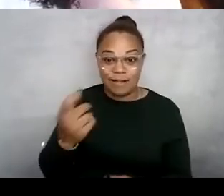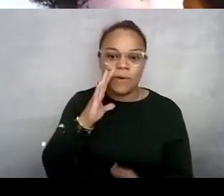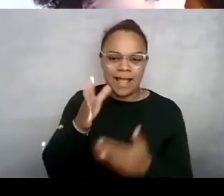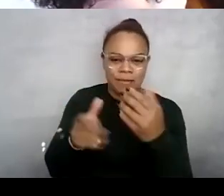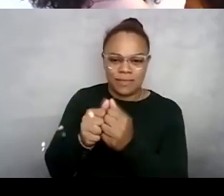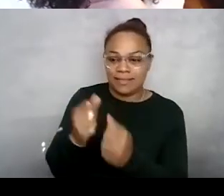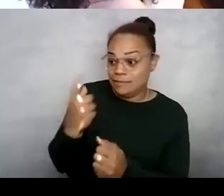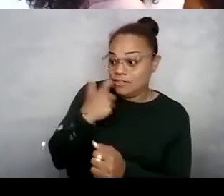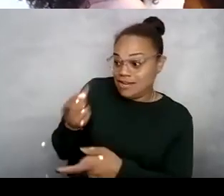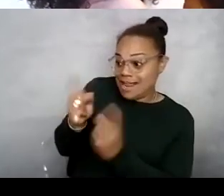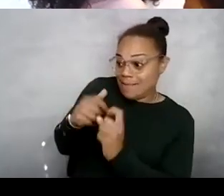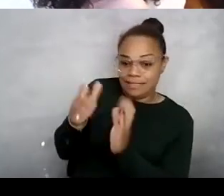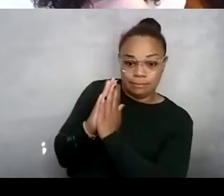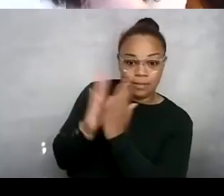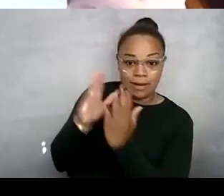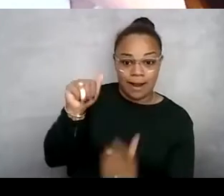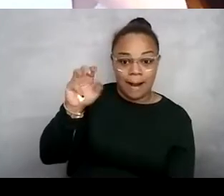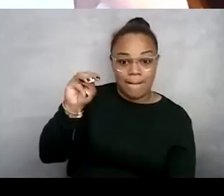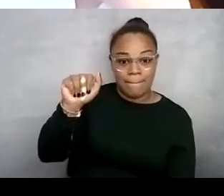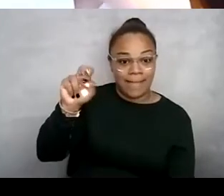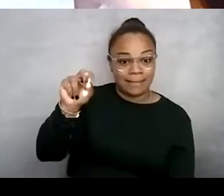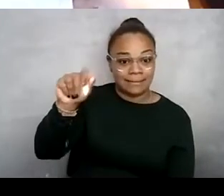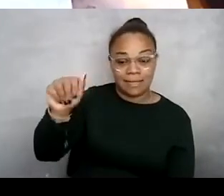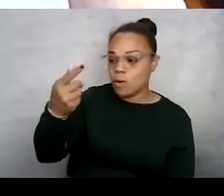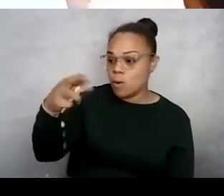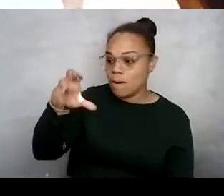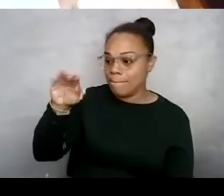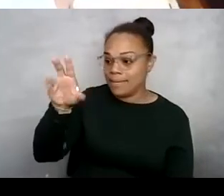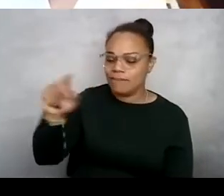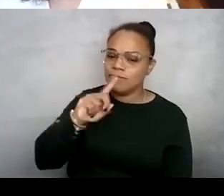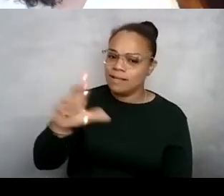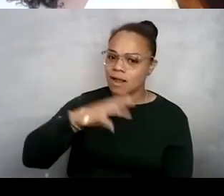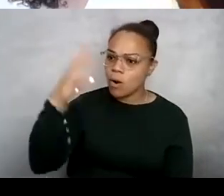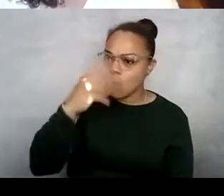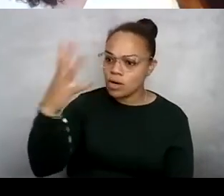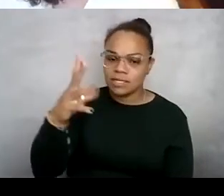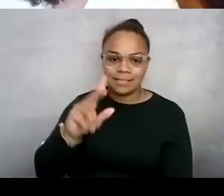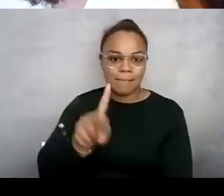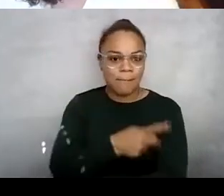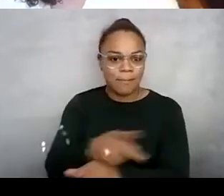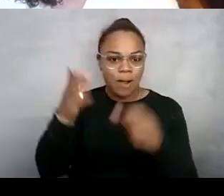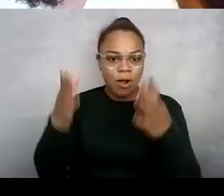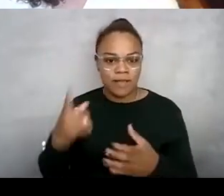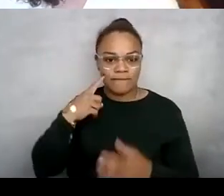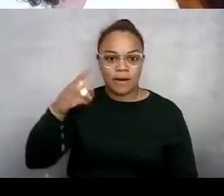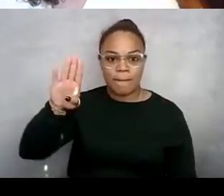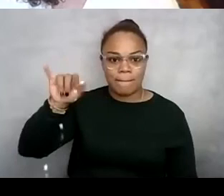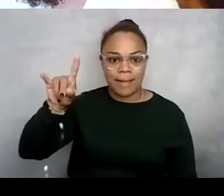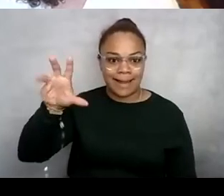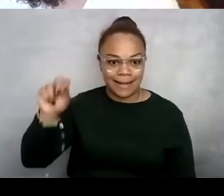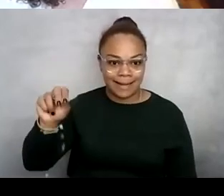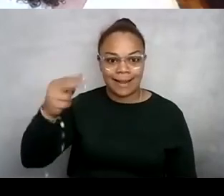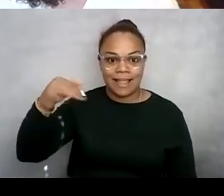book, Amanda Gorman, who is the gorgeous poet at Biden's inauguration. And this poem, The Hill We